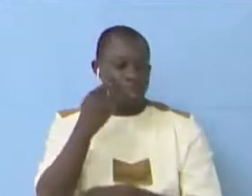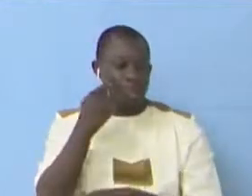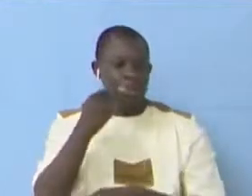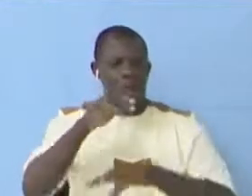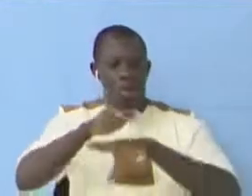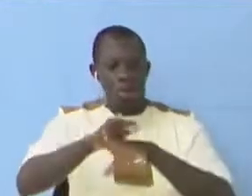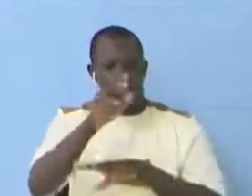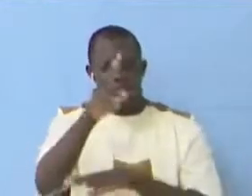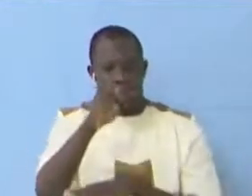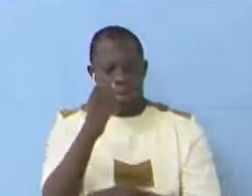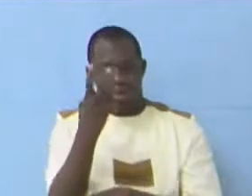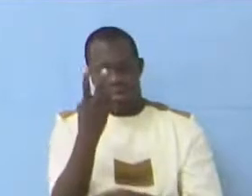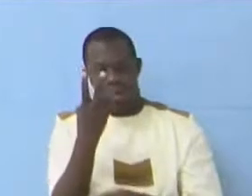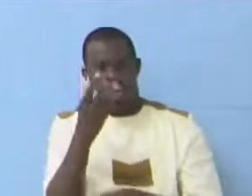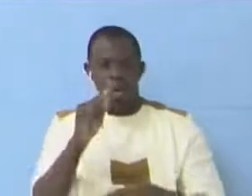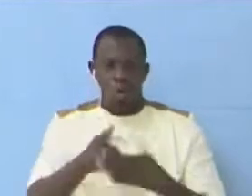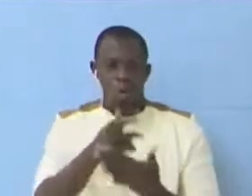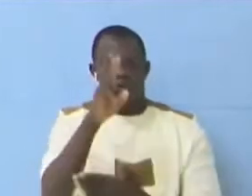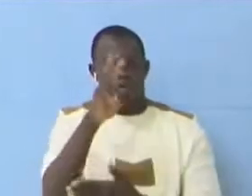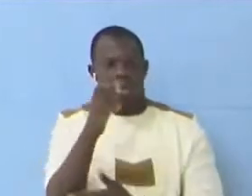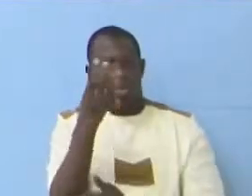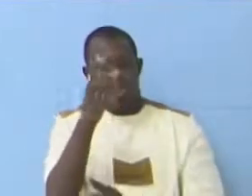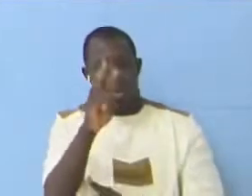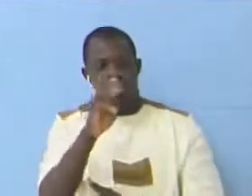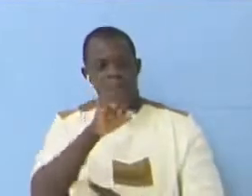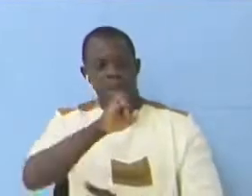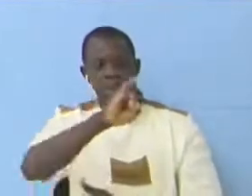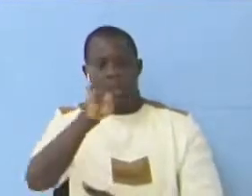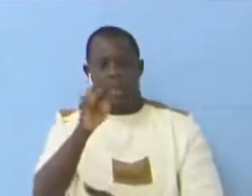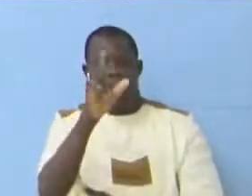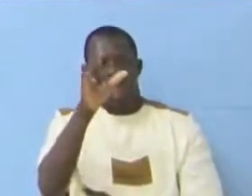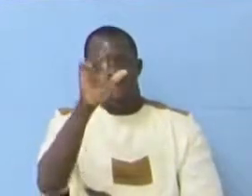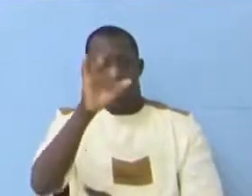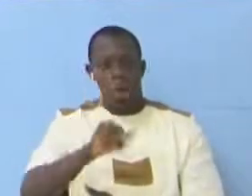22nd or 23rd of July 2005.